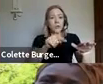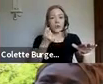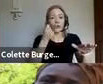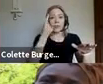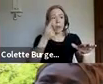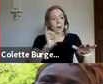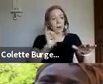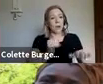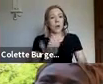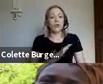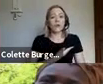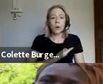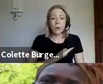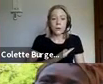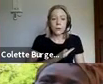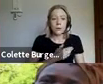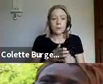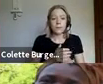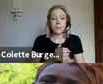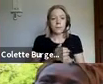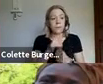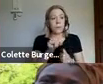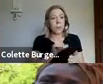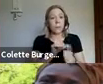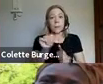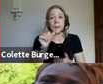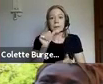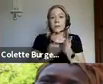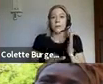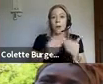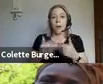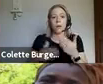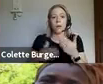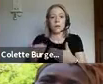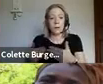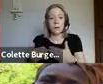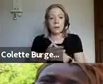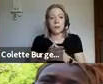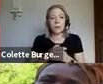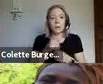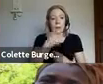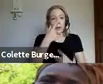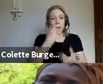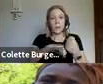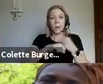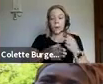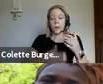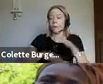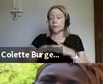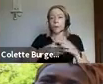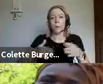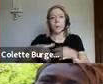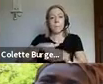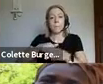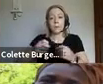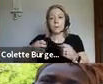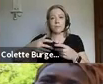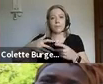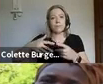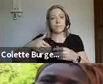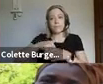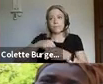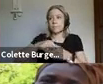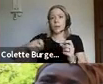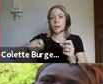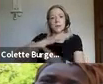rights, get the best start in life, and become full and active members of their societies. We also think that the